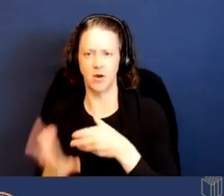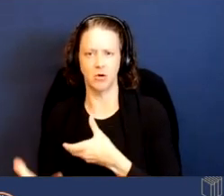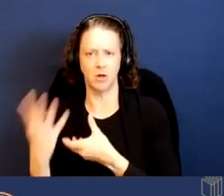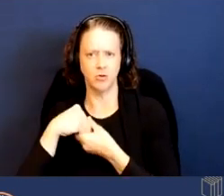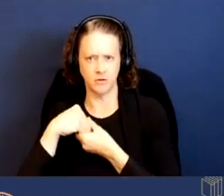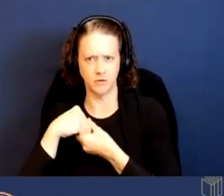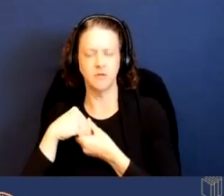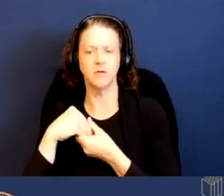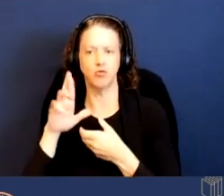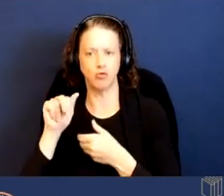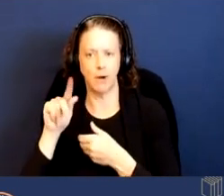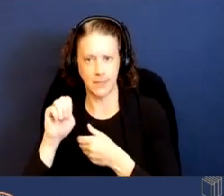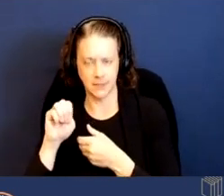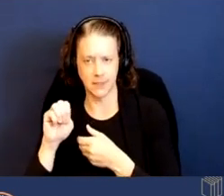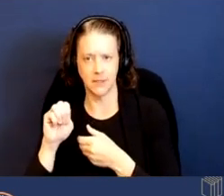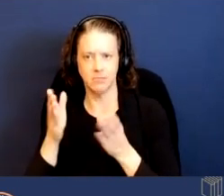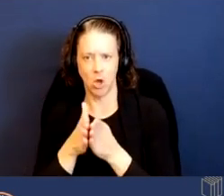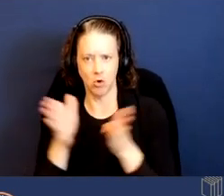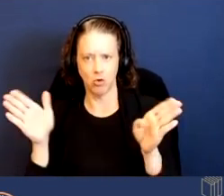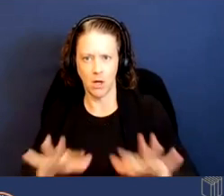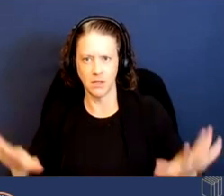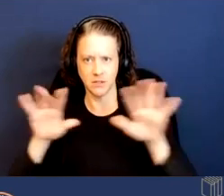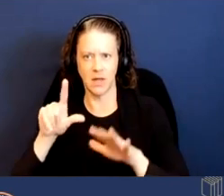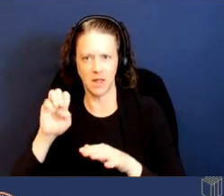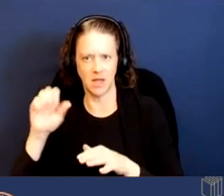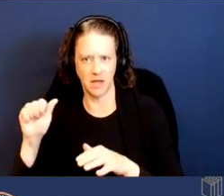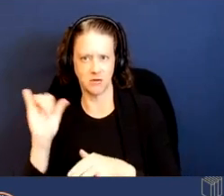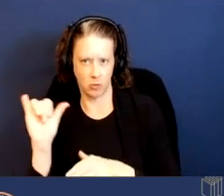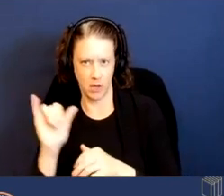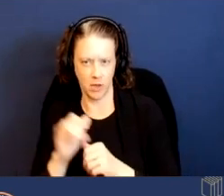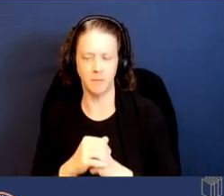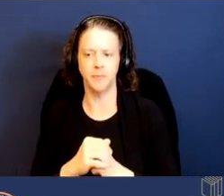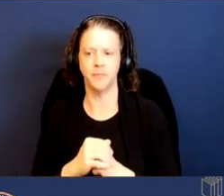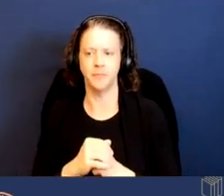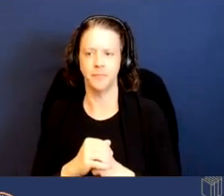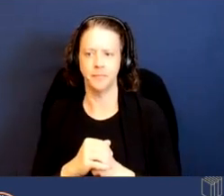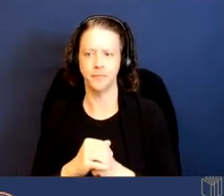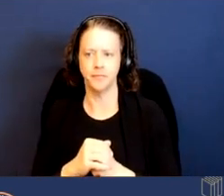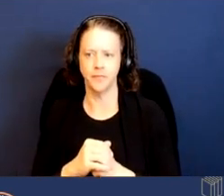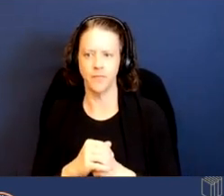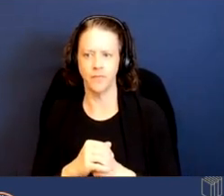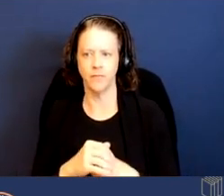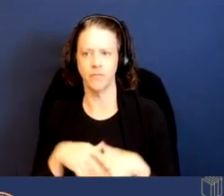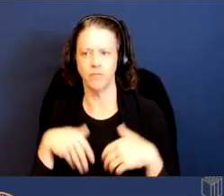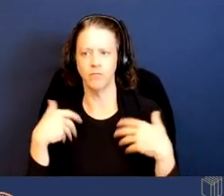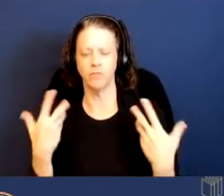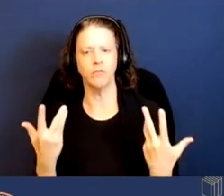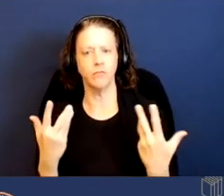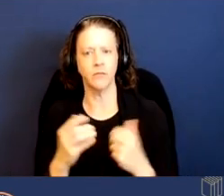their inclusion rates across LEAs as well. And so, a fun statistic